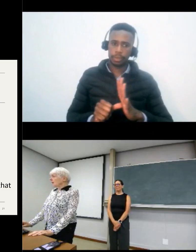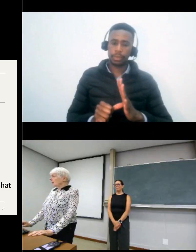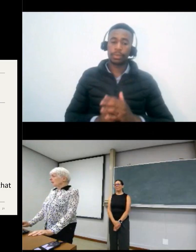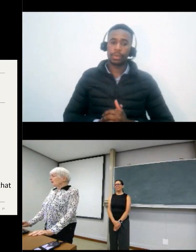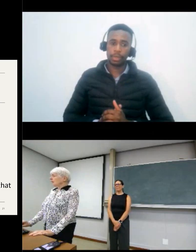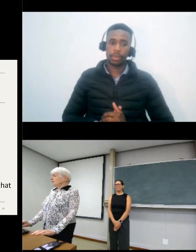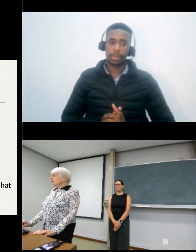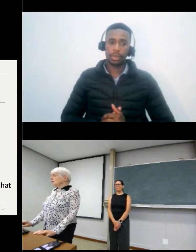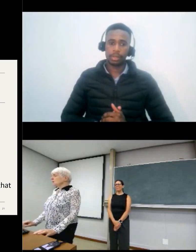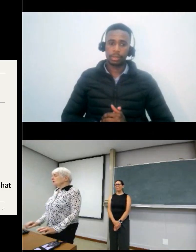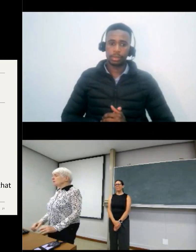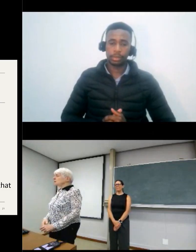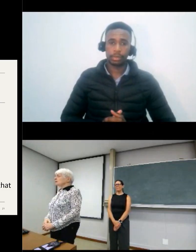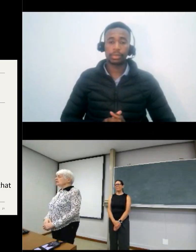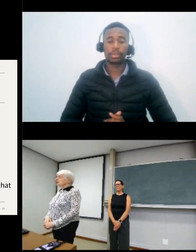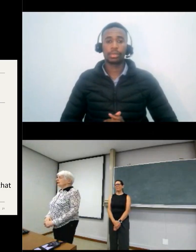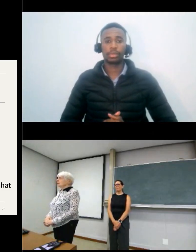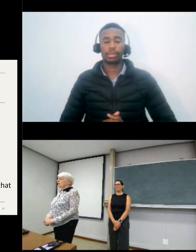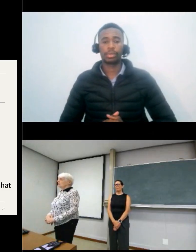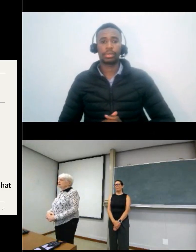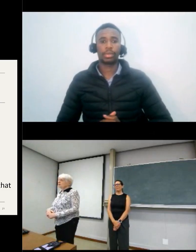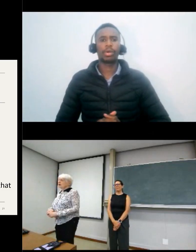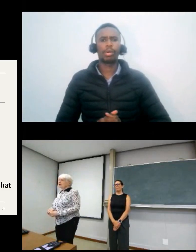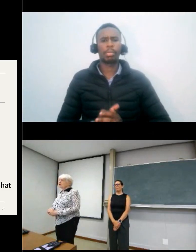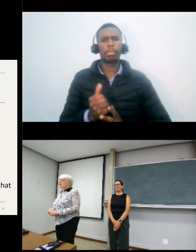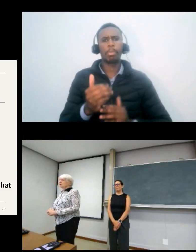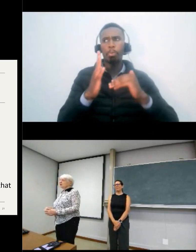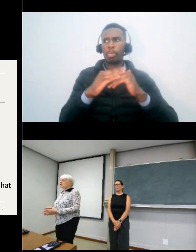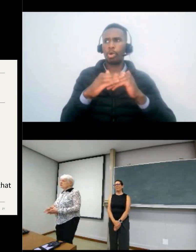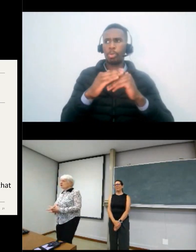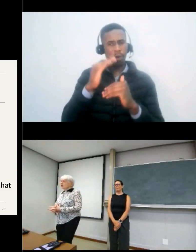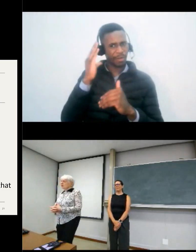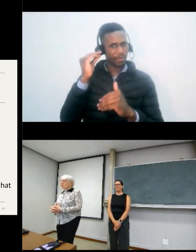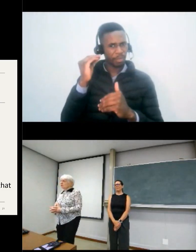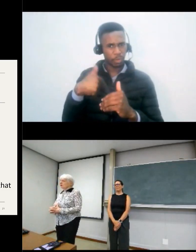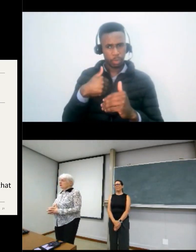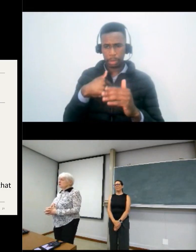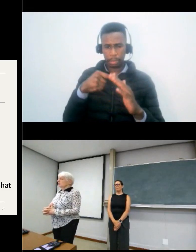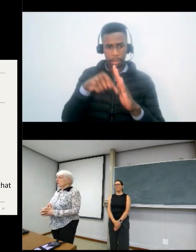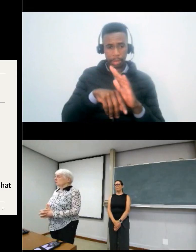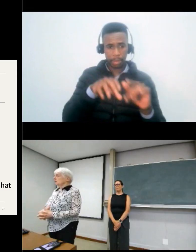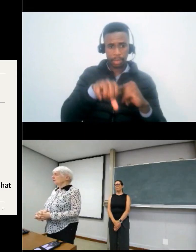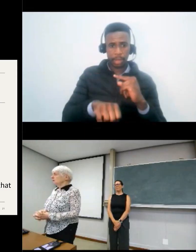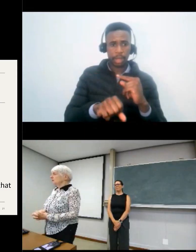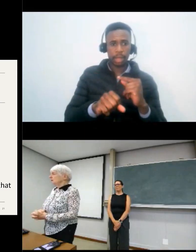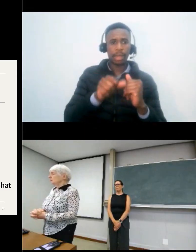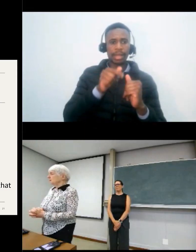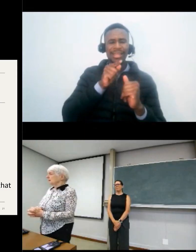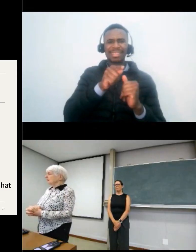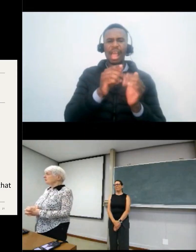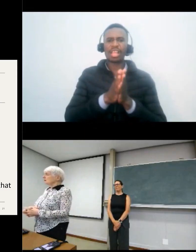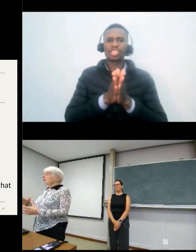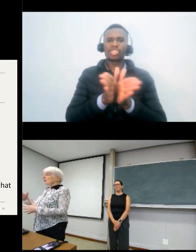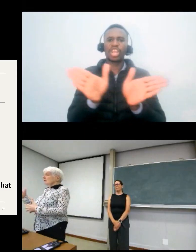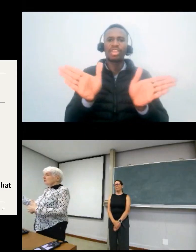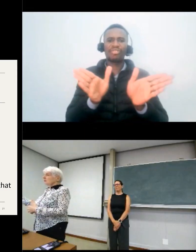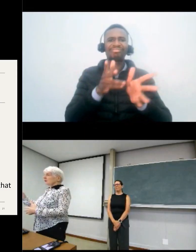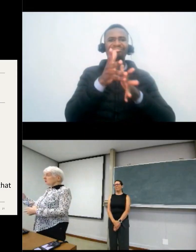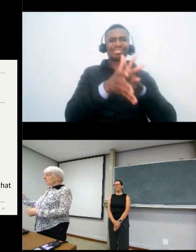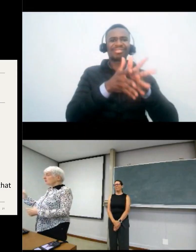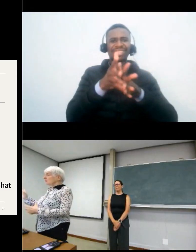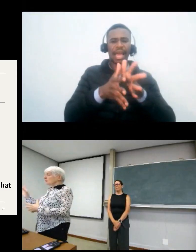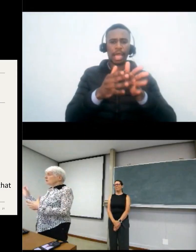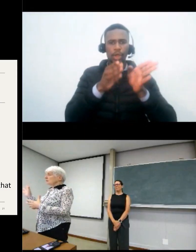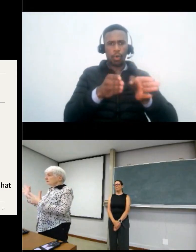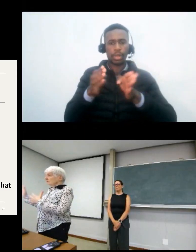here. Okay, so just a bit more detail about what we found. The general sign order, as we said, was 73%.